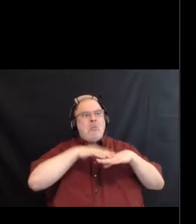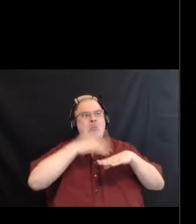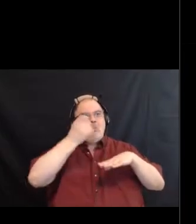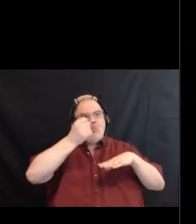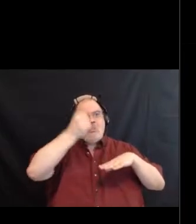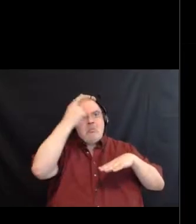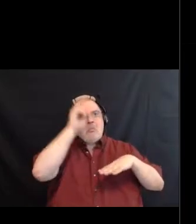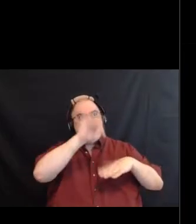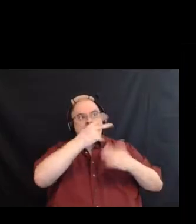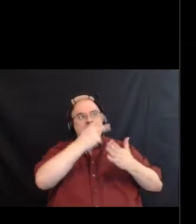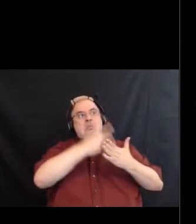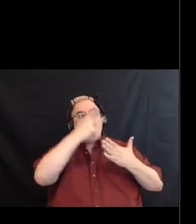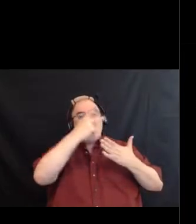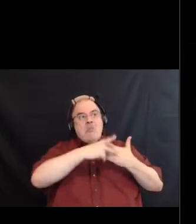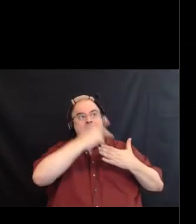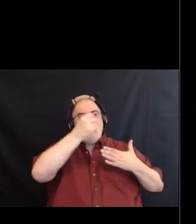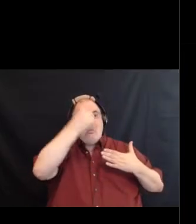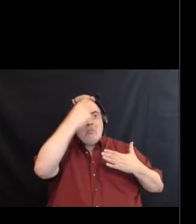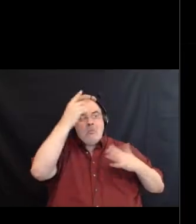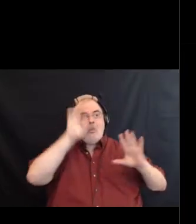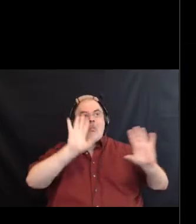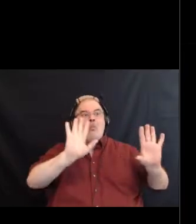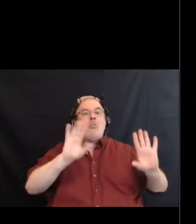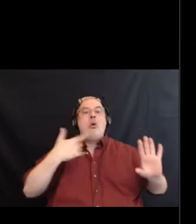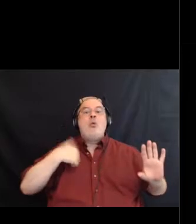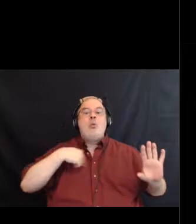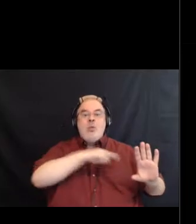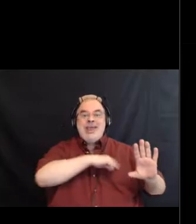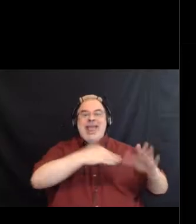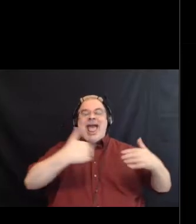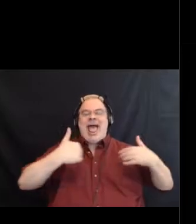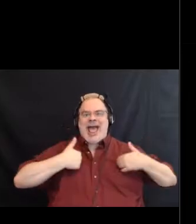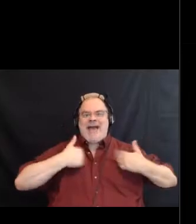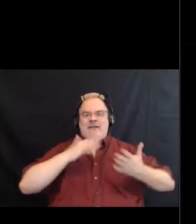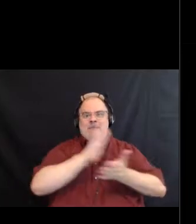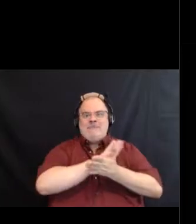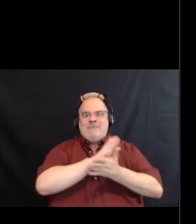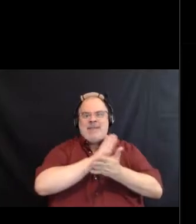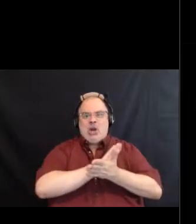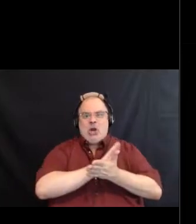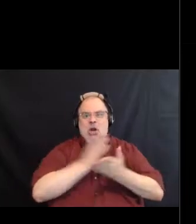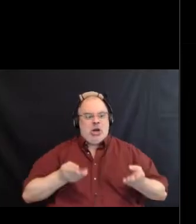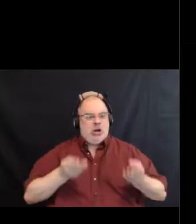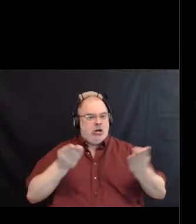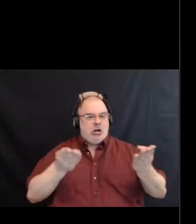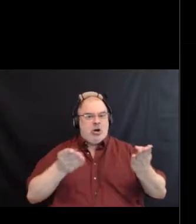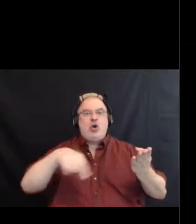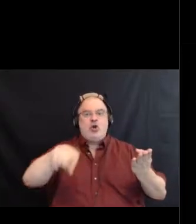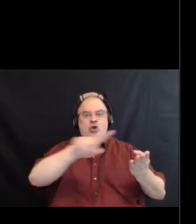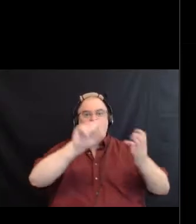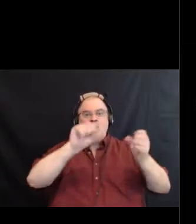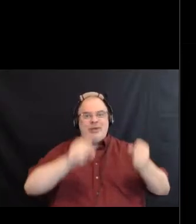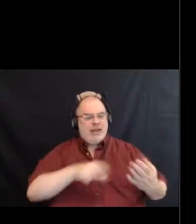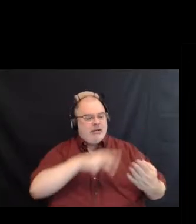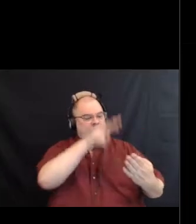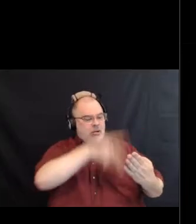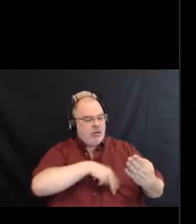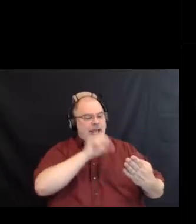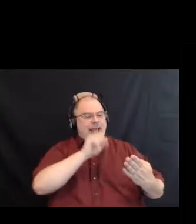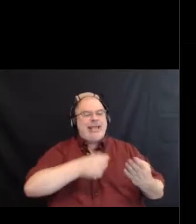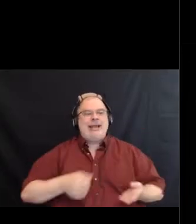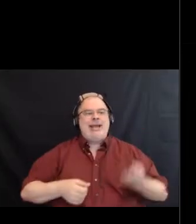program. But I wanted to let you know that we do have printed material for for state offices to be able to distribute to the people